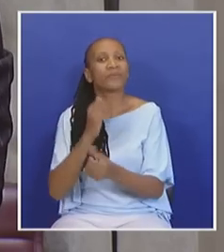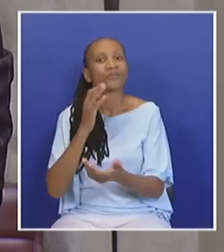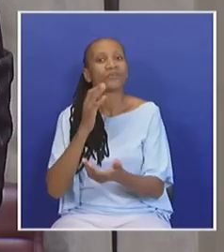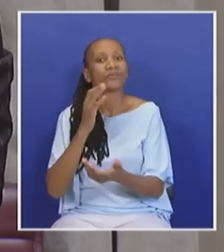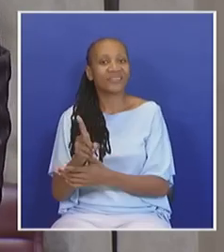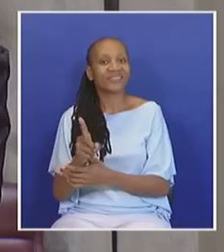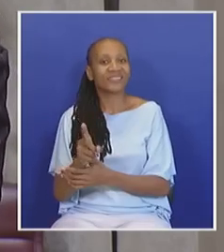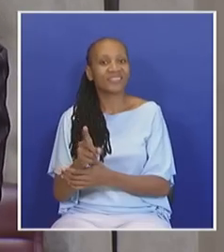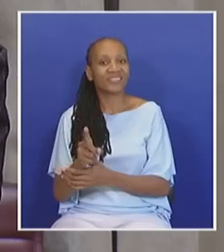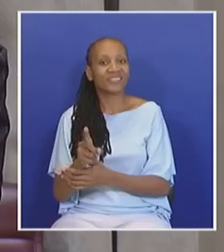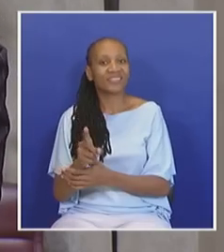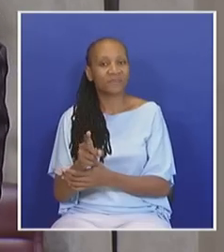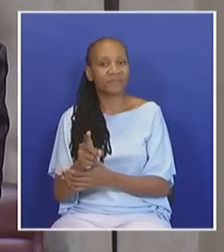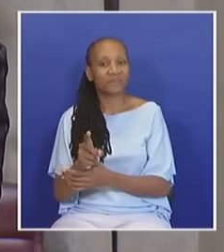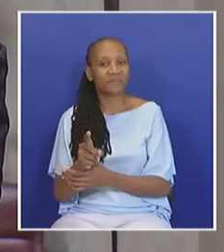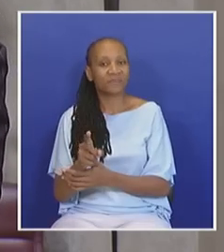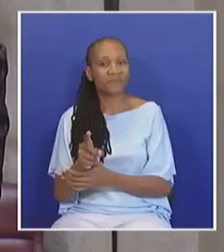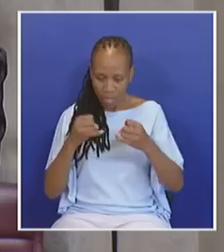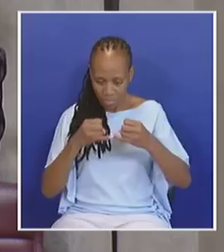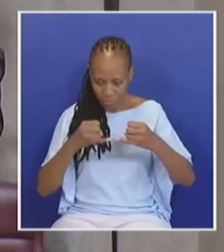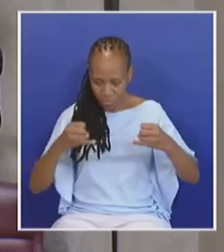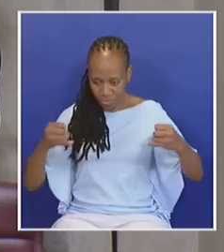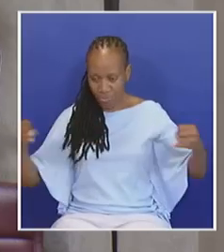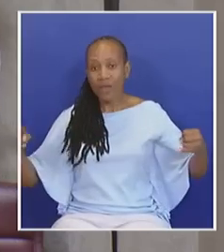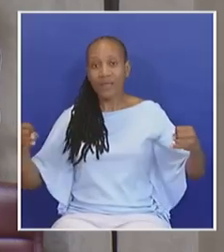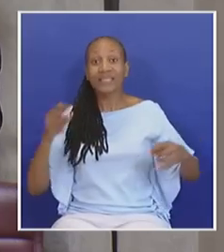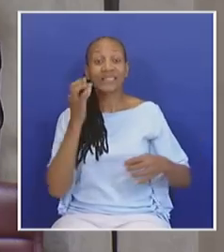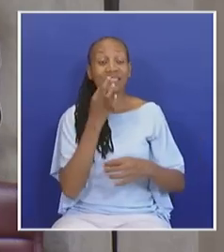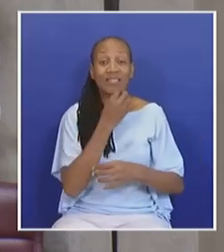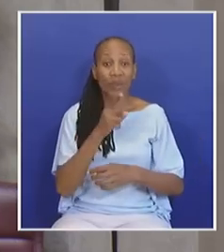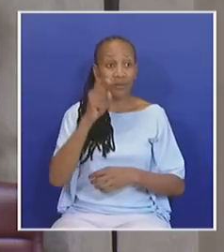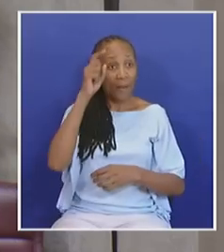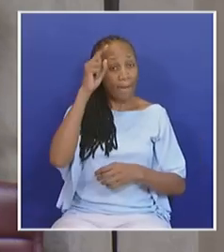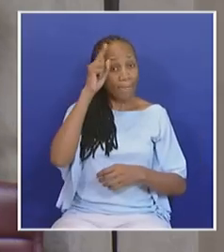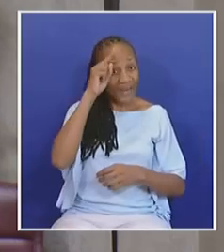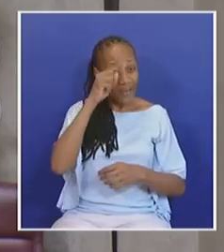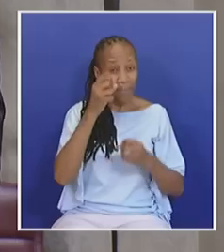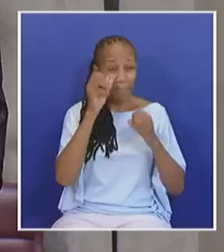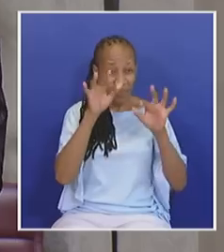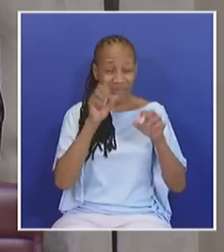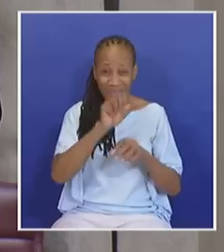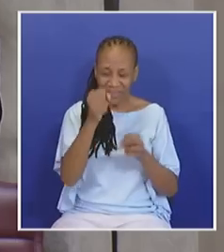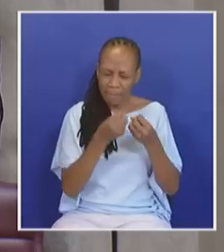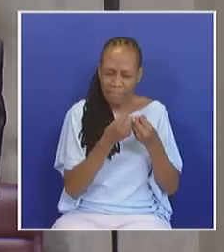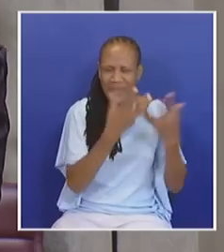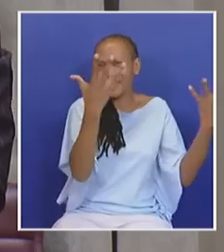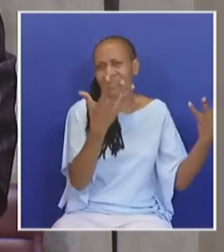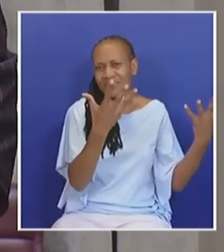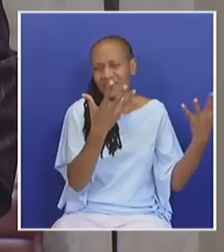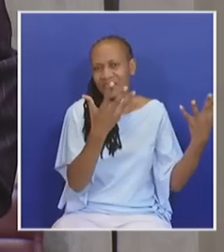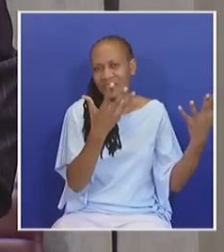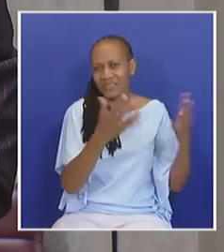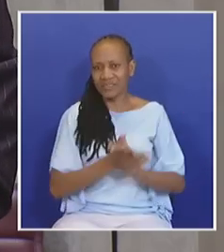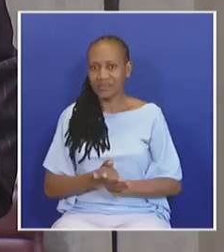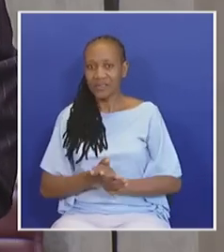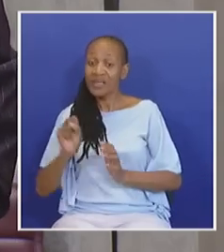iceberg. However, we must draw the line. Black people are the majority in South Africa. South Africa is an